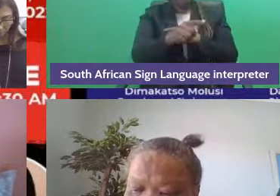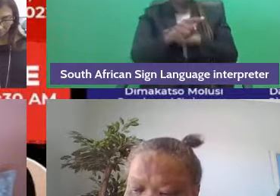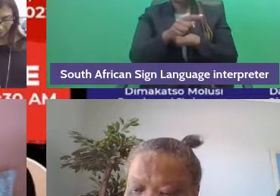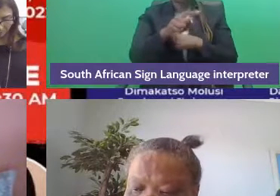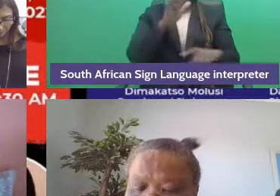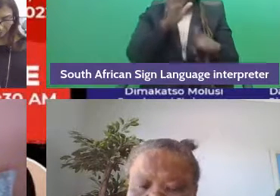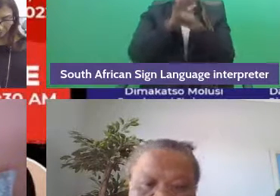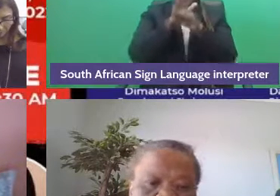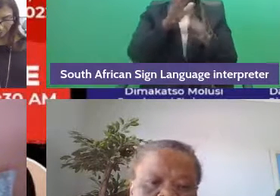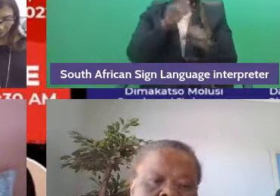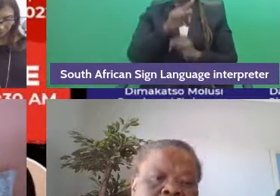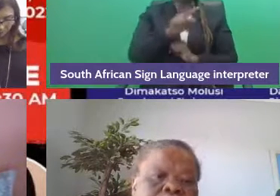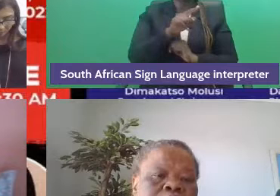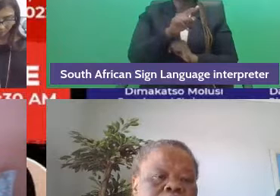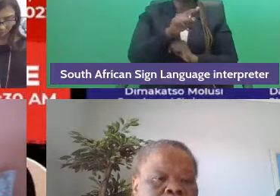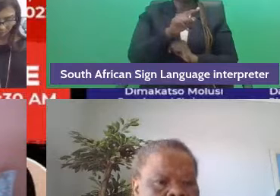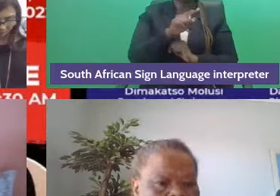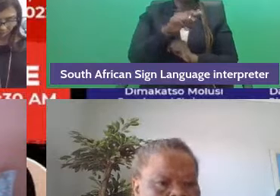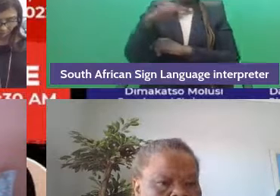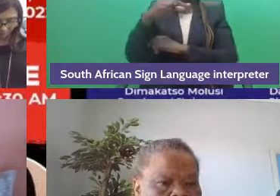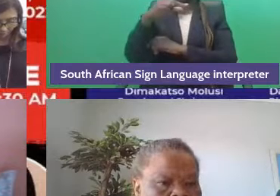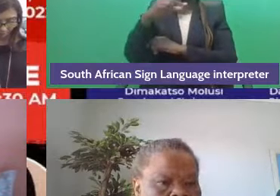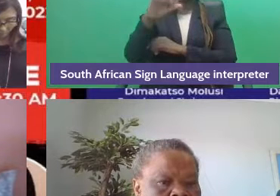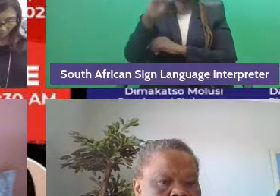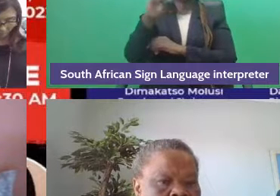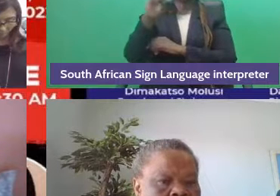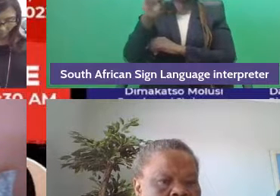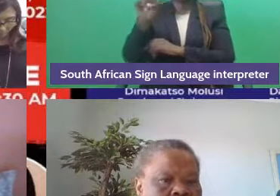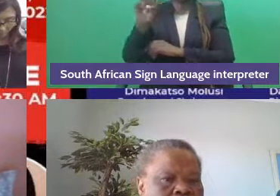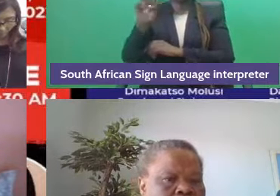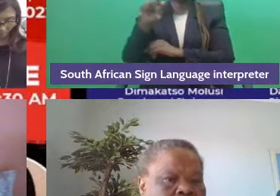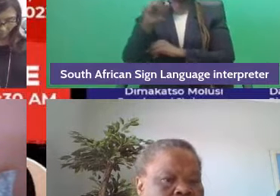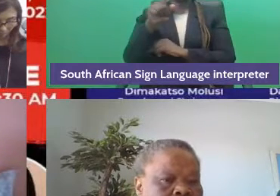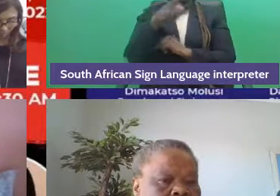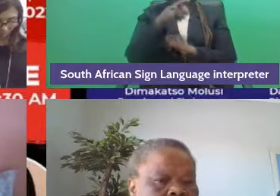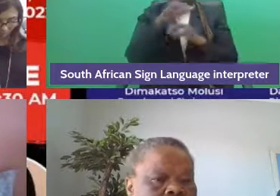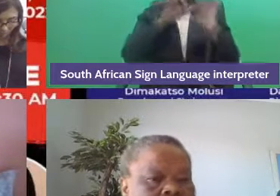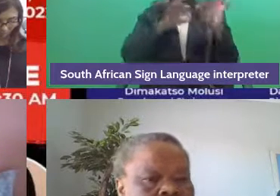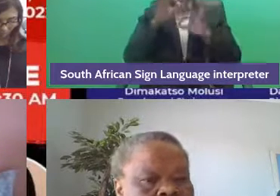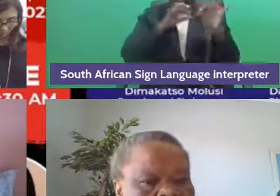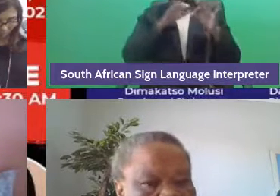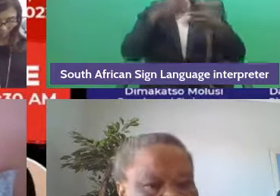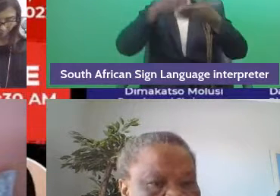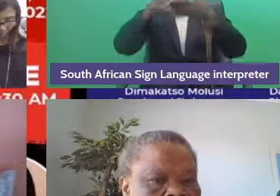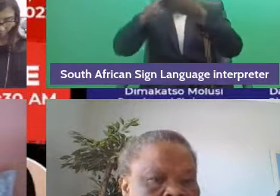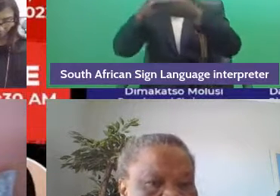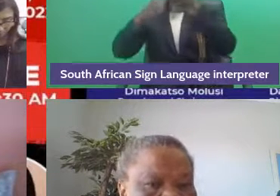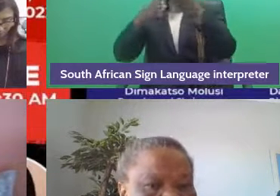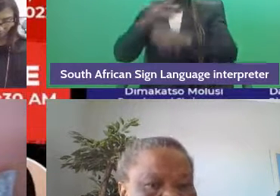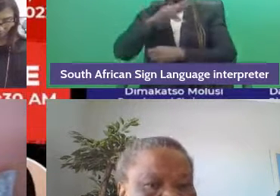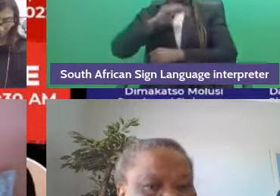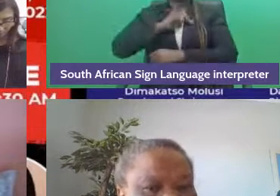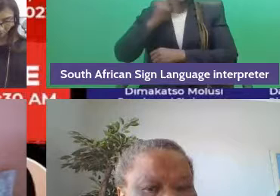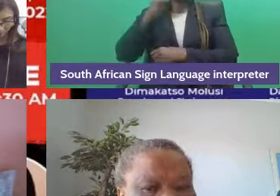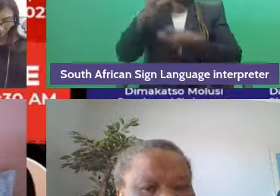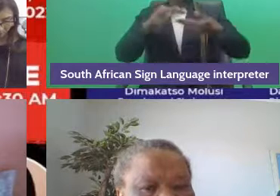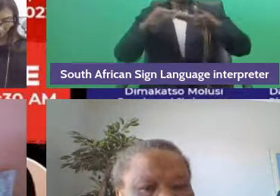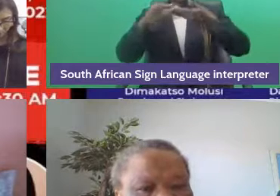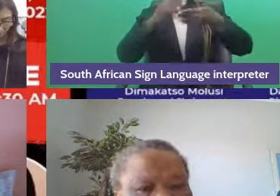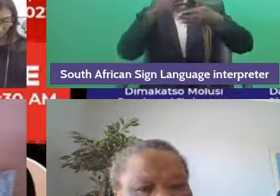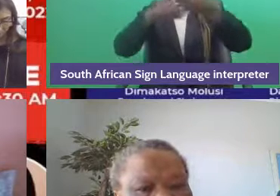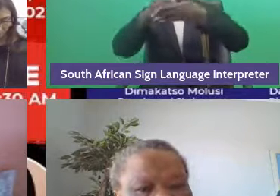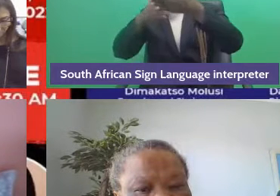and also, if you could also touch on the barriers that KZNDA faces as an organization.